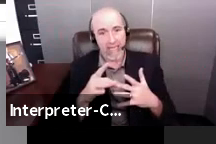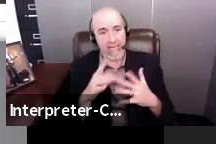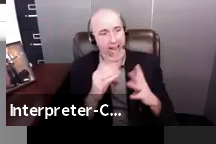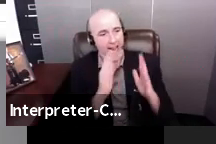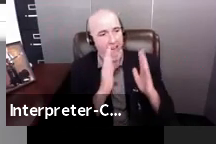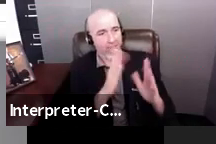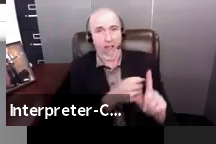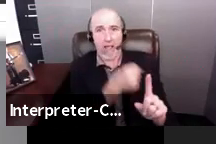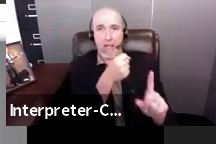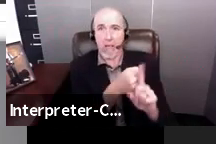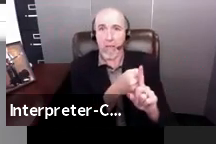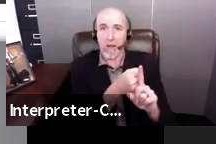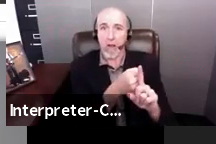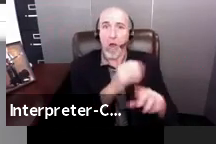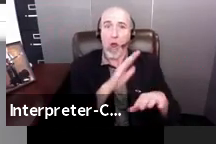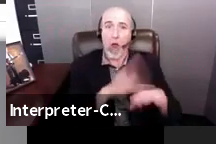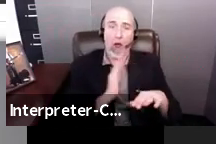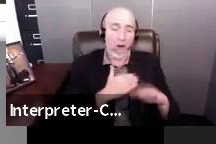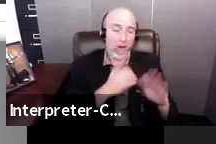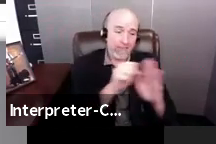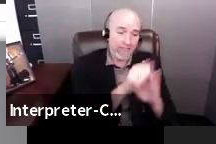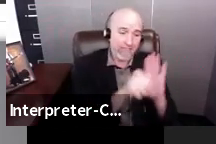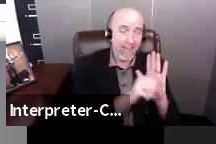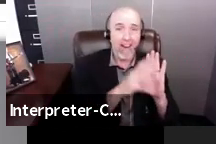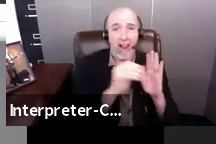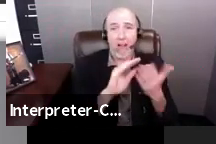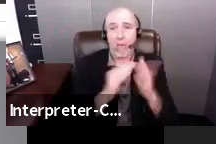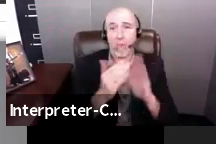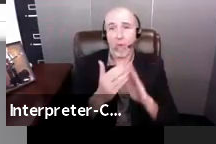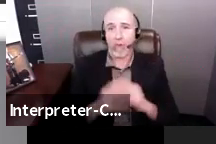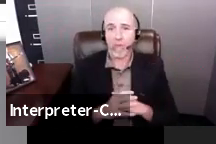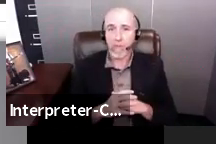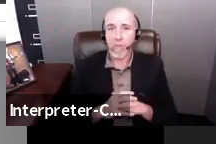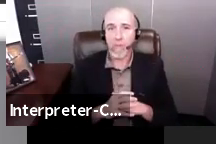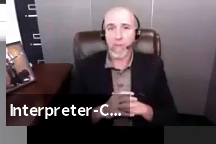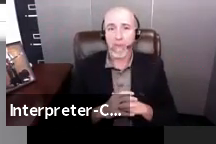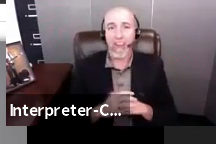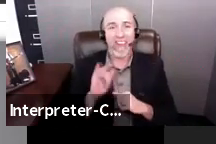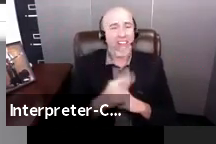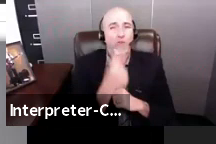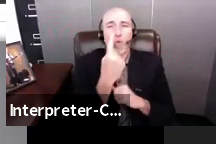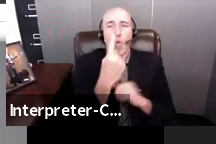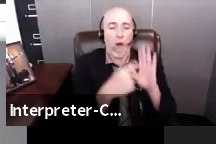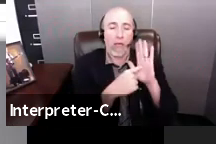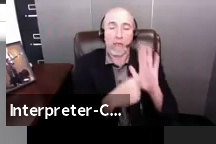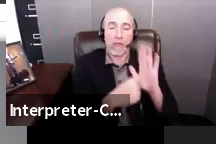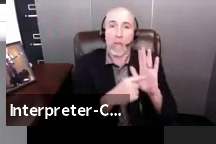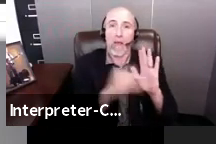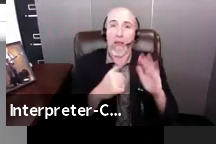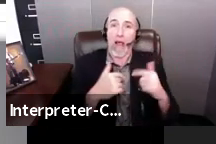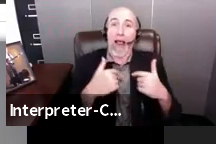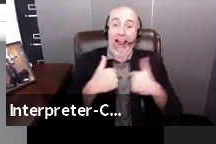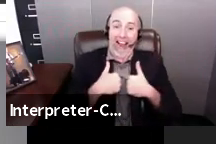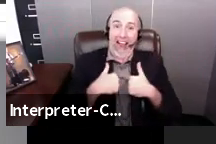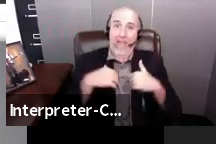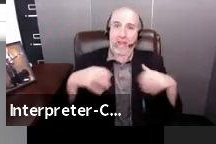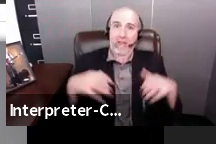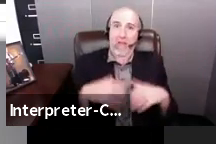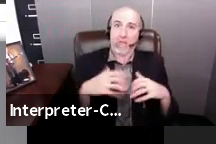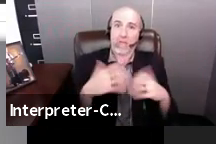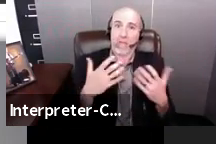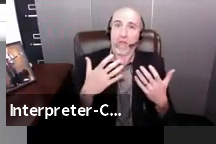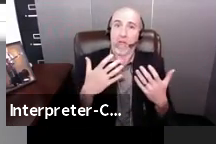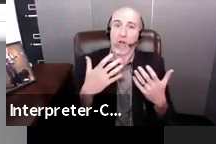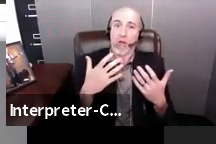on our state and on our community. And this is an example of something that I have done to leave